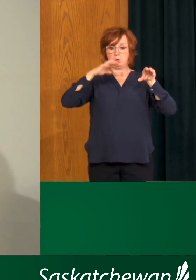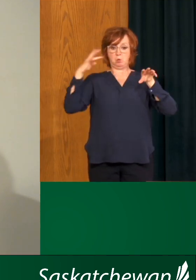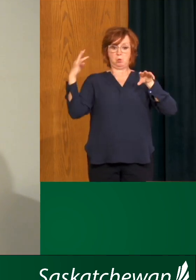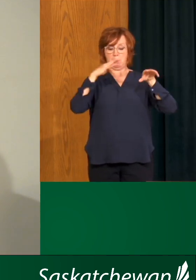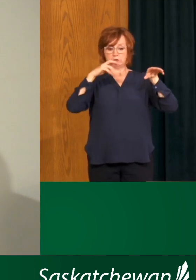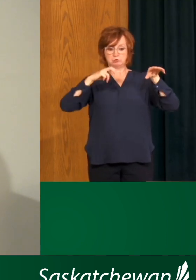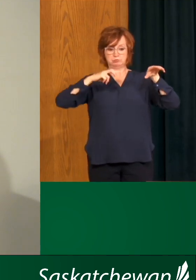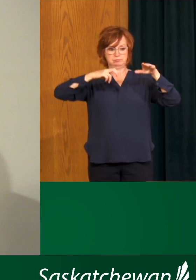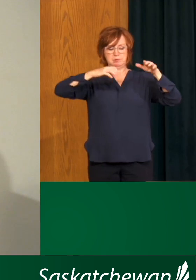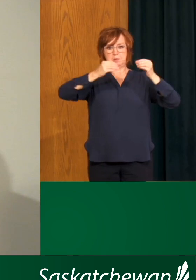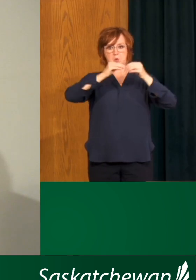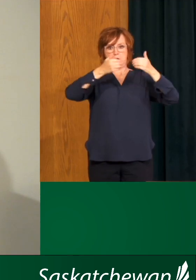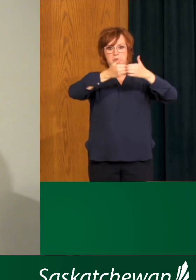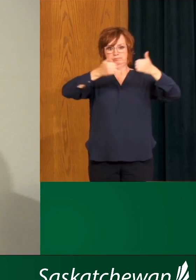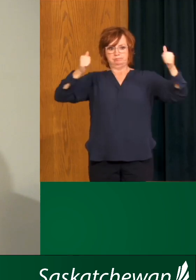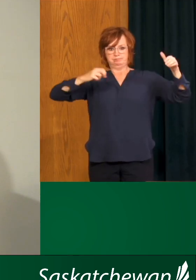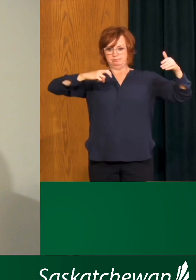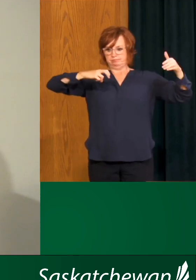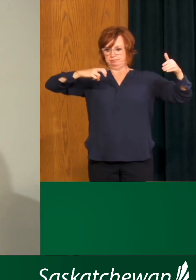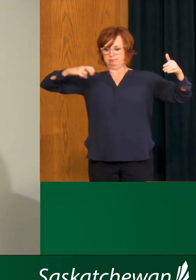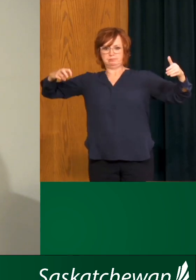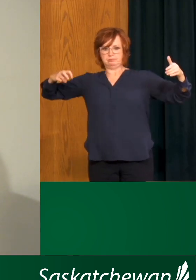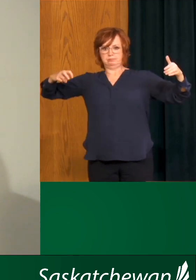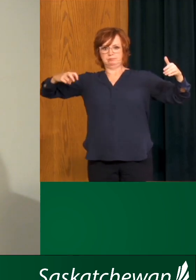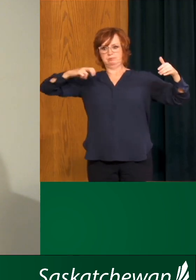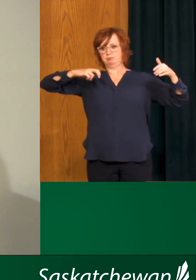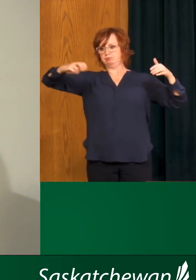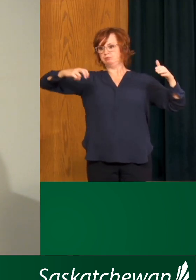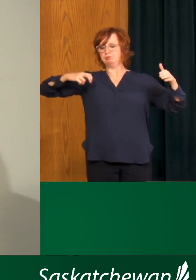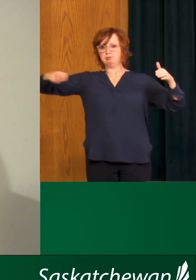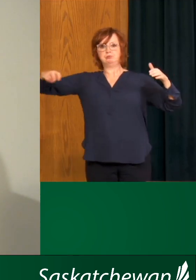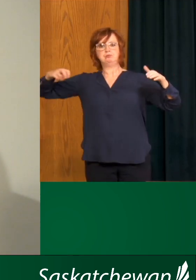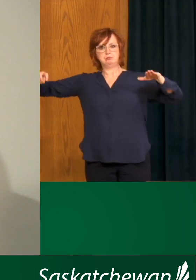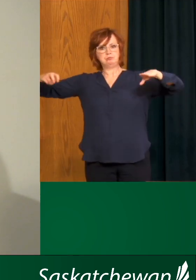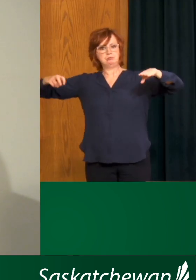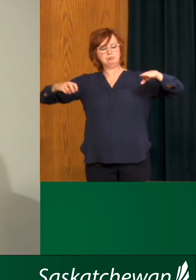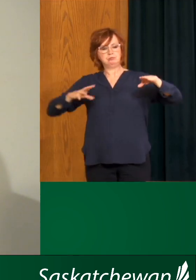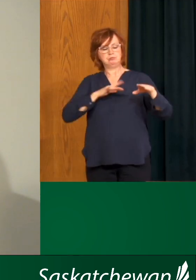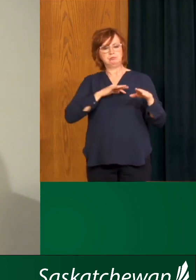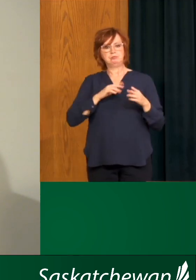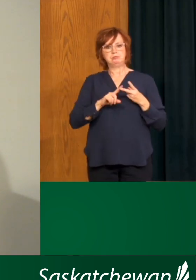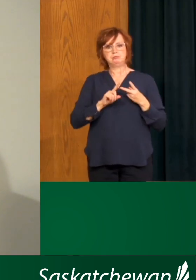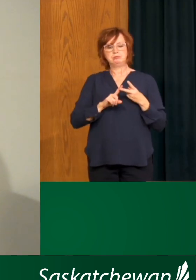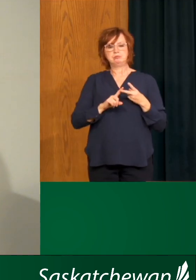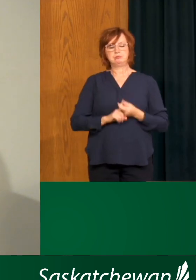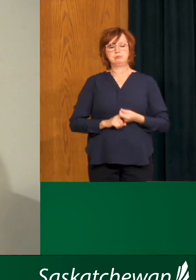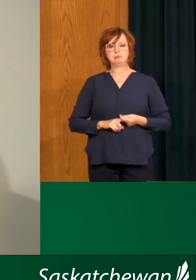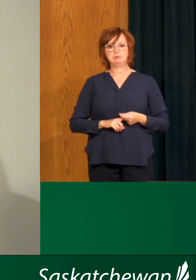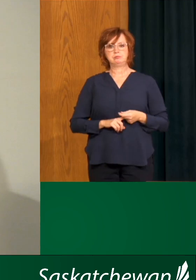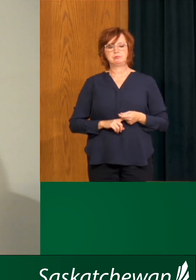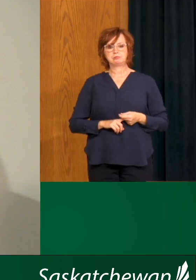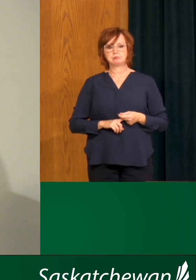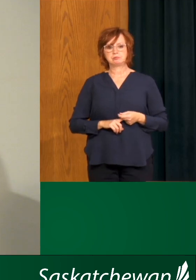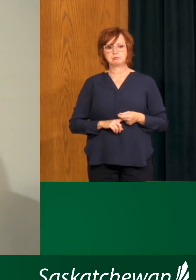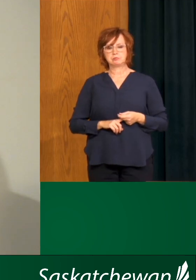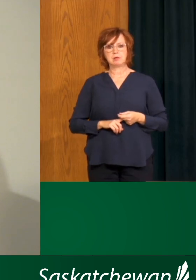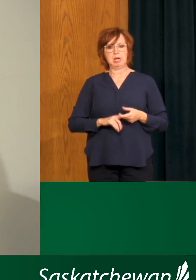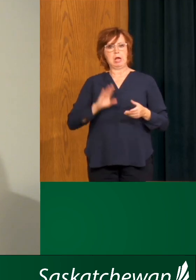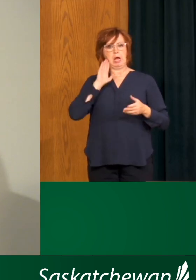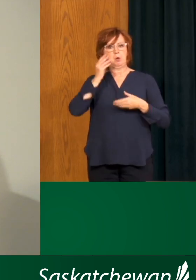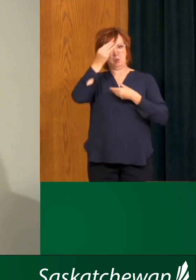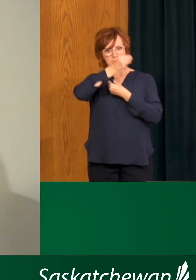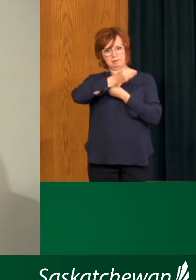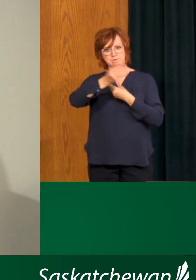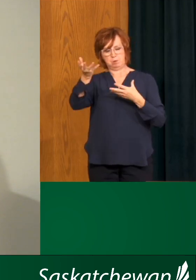events, how large a gathering can you have in a safe manner? So those guidelines will be coming up